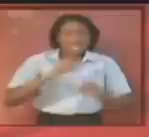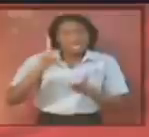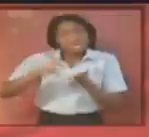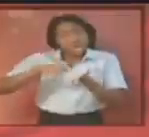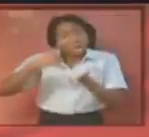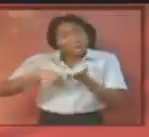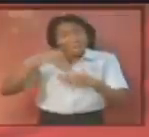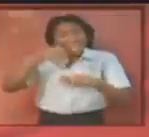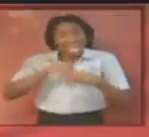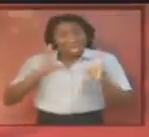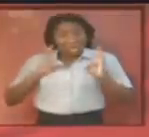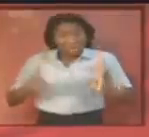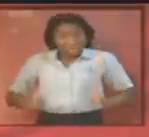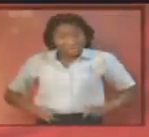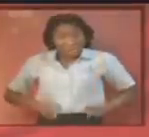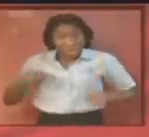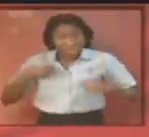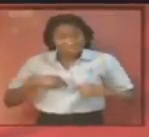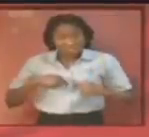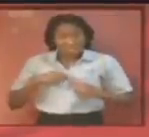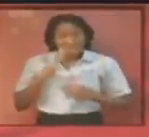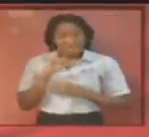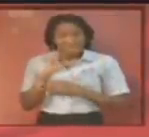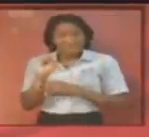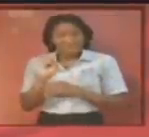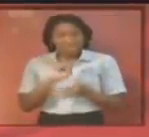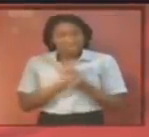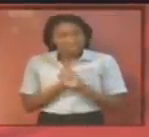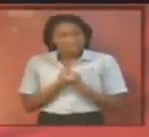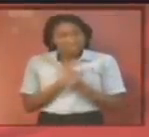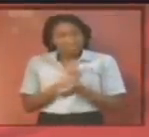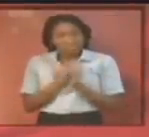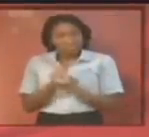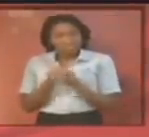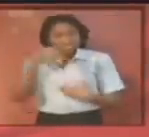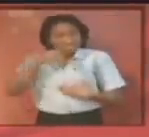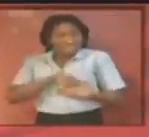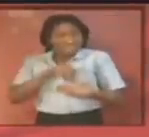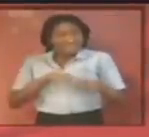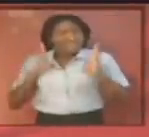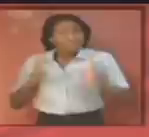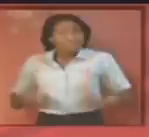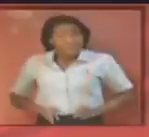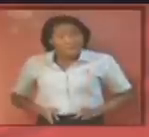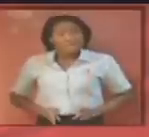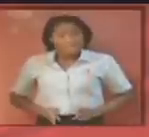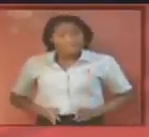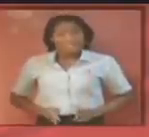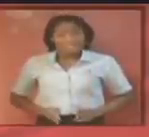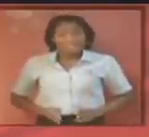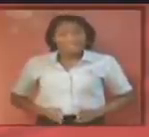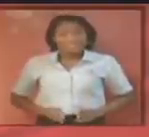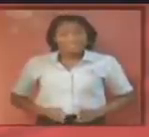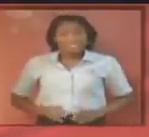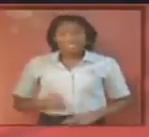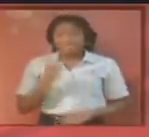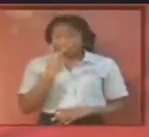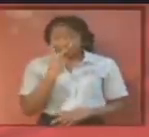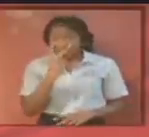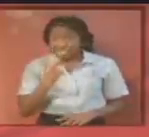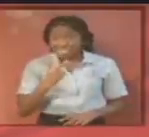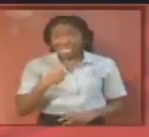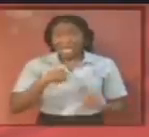being made, and those errors are called mutations. Now, as a result of that, the virus has been changing or evolving over